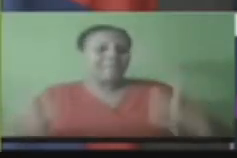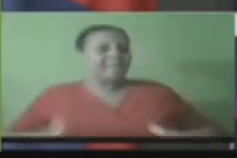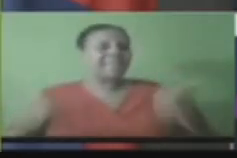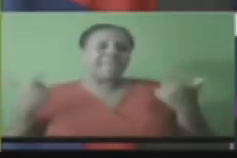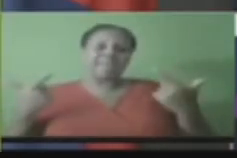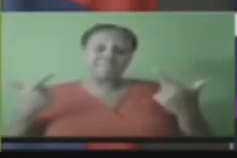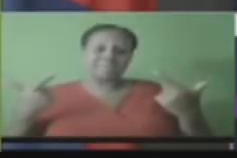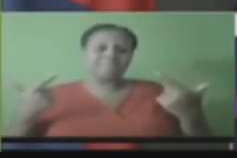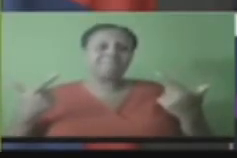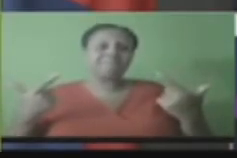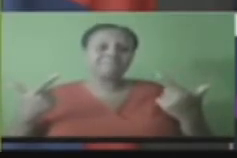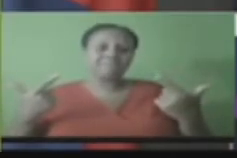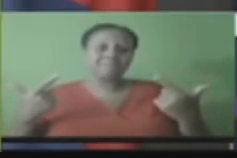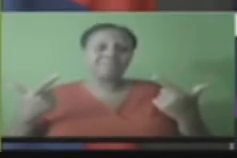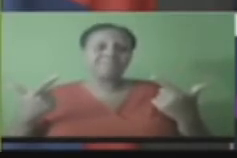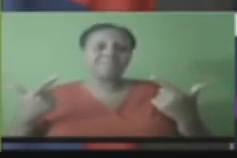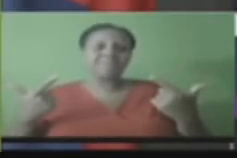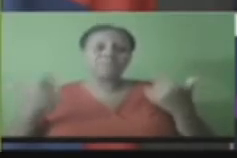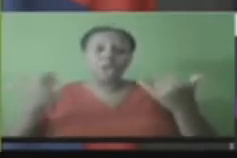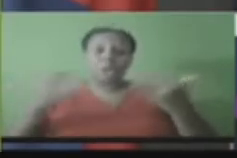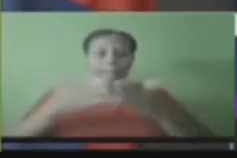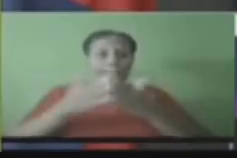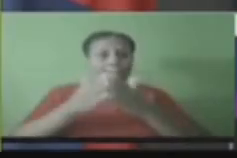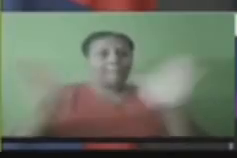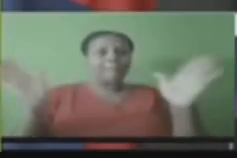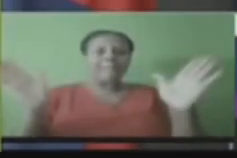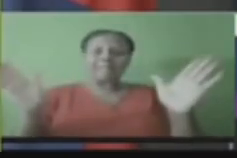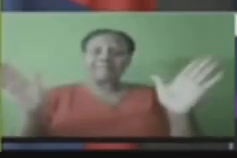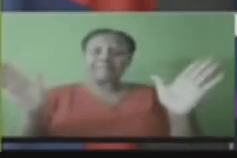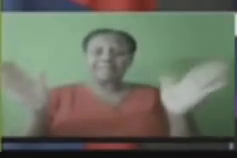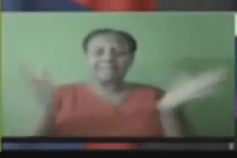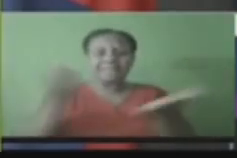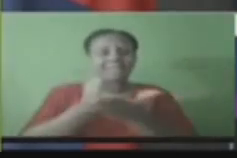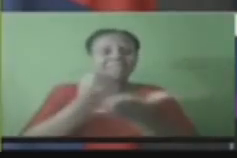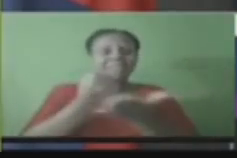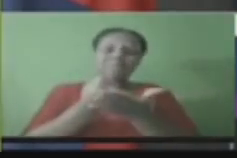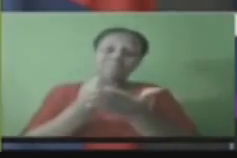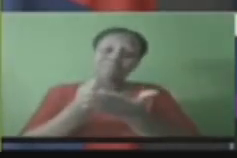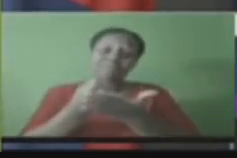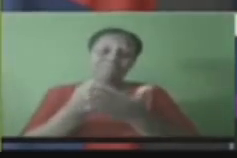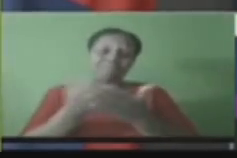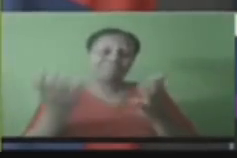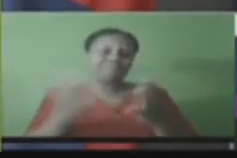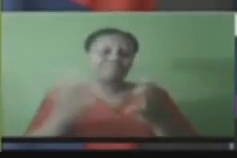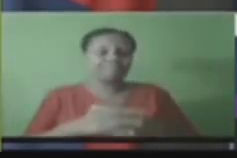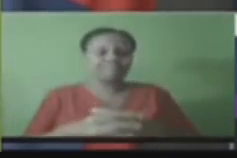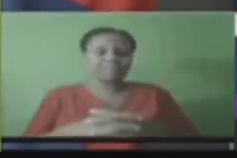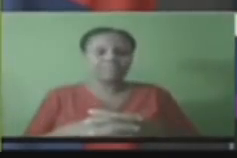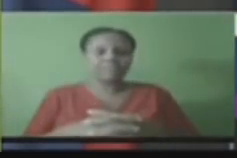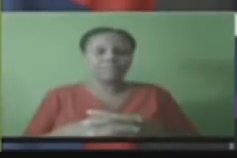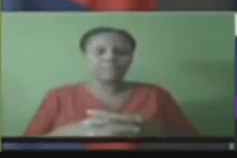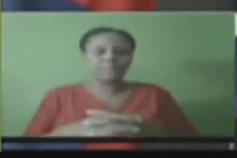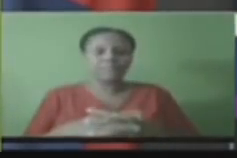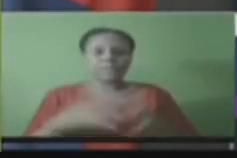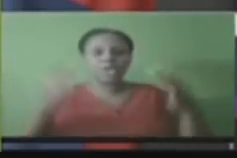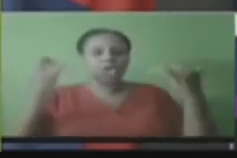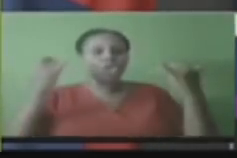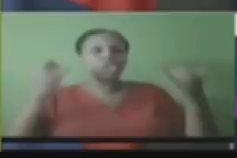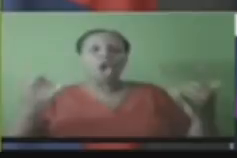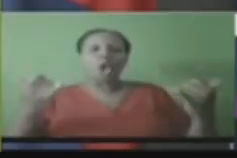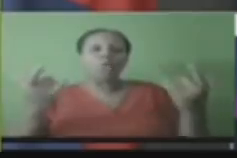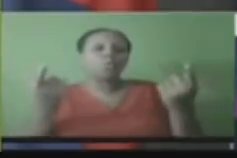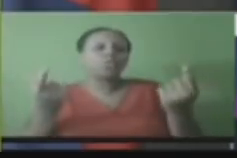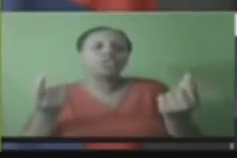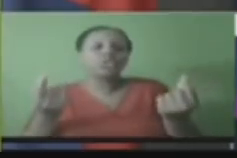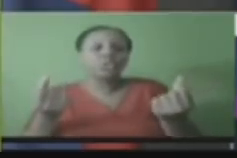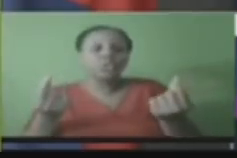public sector wage bill is in there somewhere. As we are handling it now and restarting the economy,